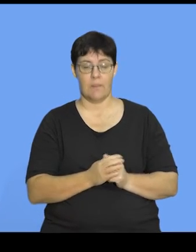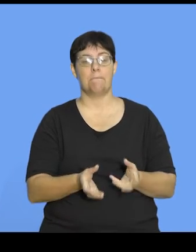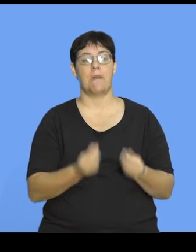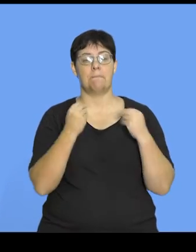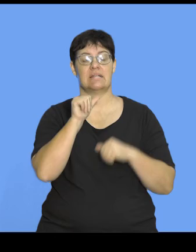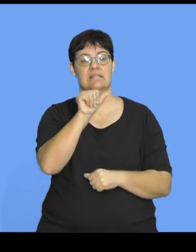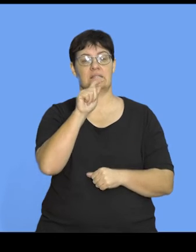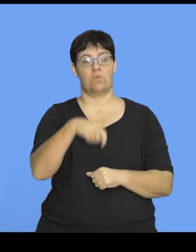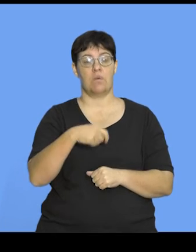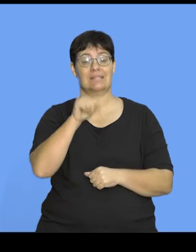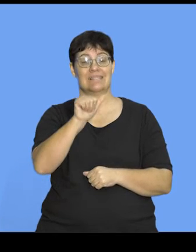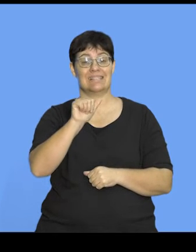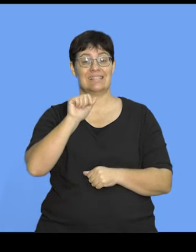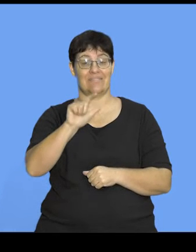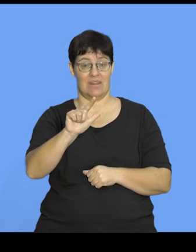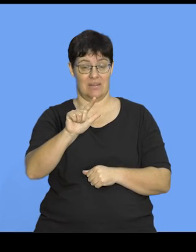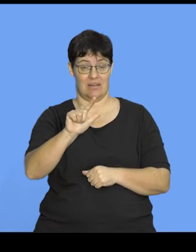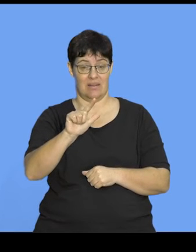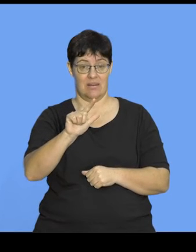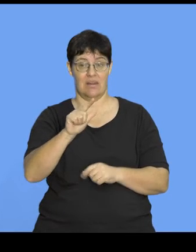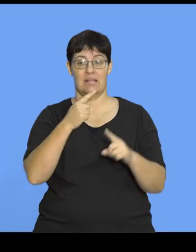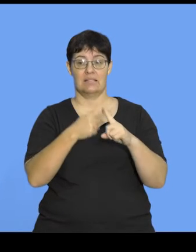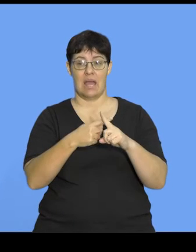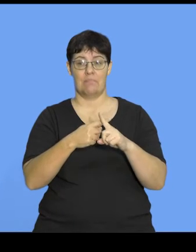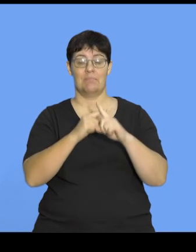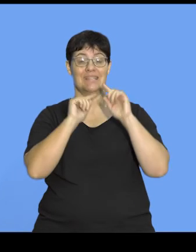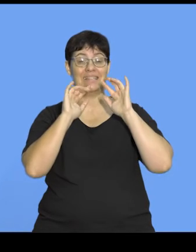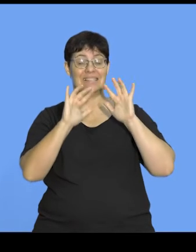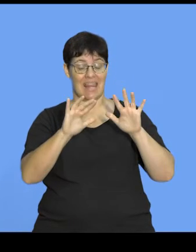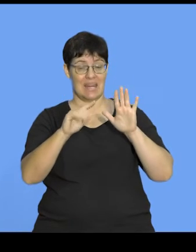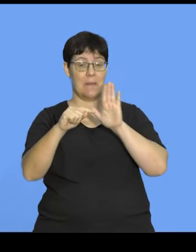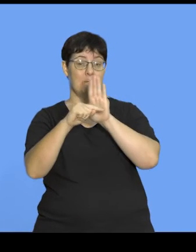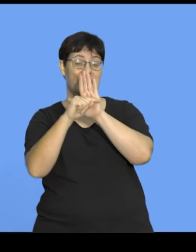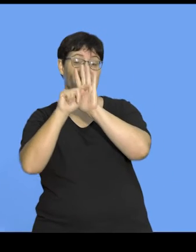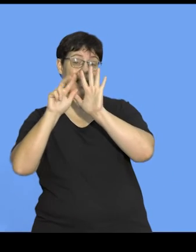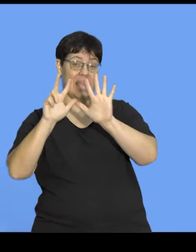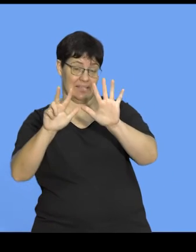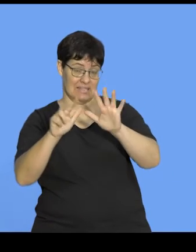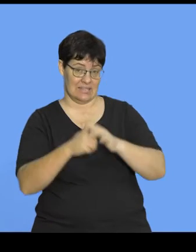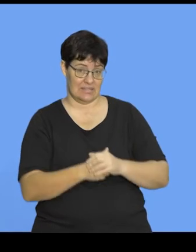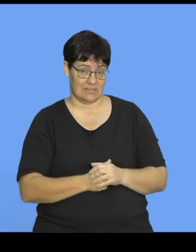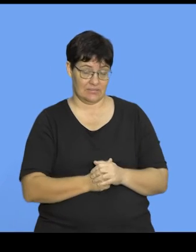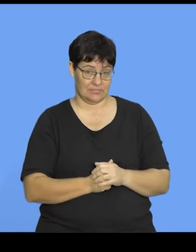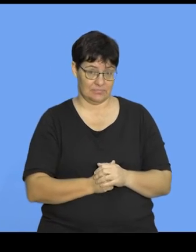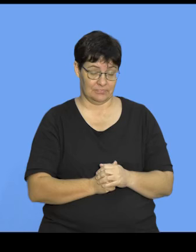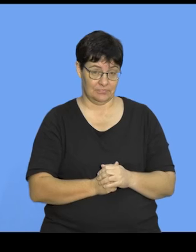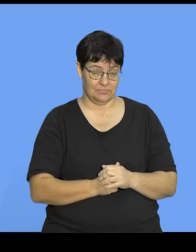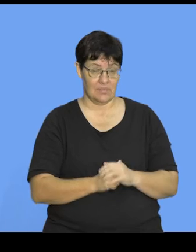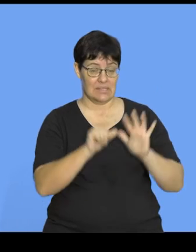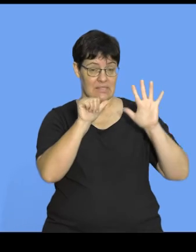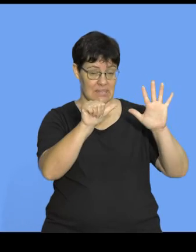get 6,67 times 10 to the minus 8.